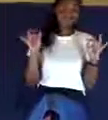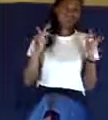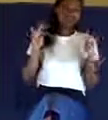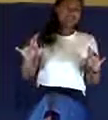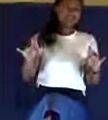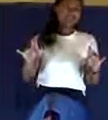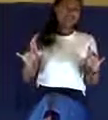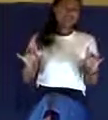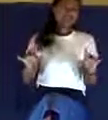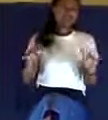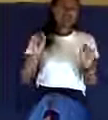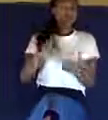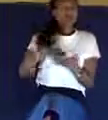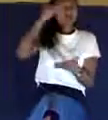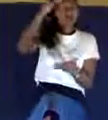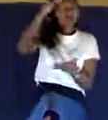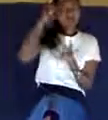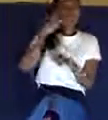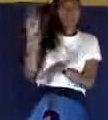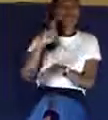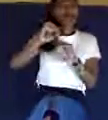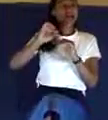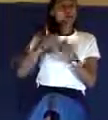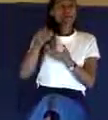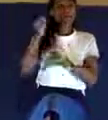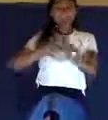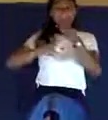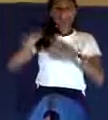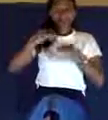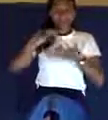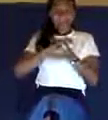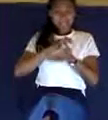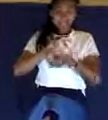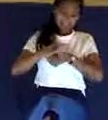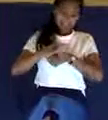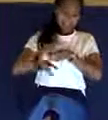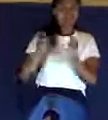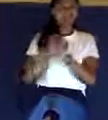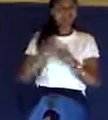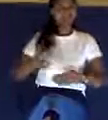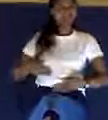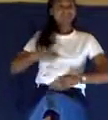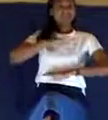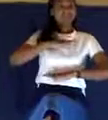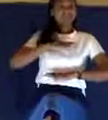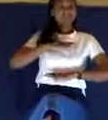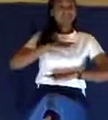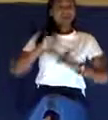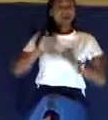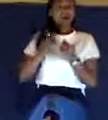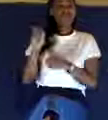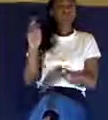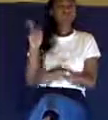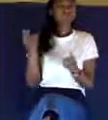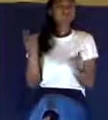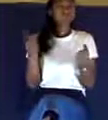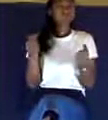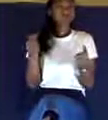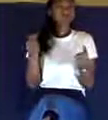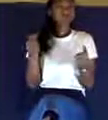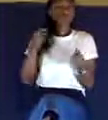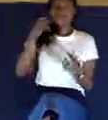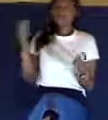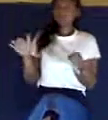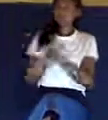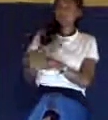Well, you can learn from Ruth how to replace that emptiness with fullness. How do you do it? You do it the way Ruth did. What did she do? She put her full